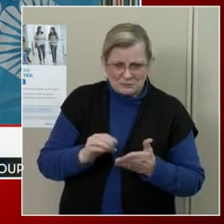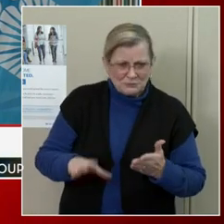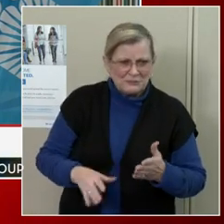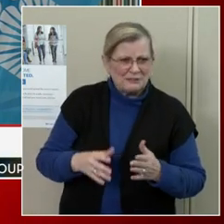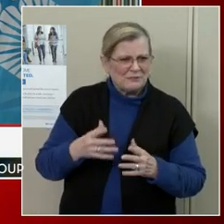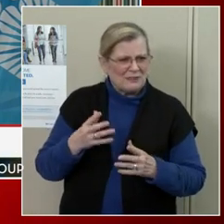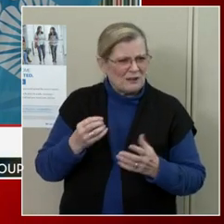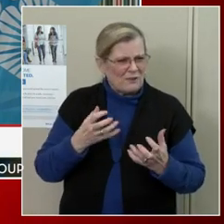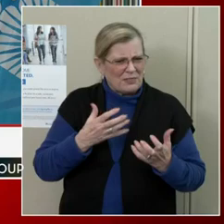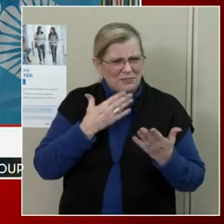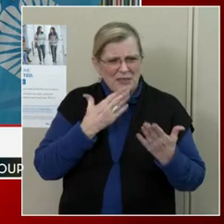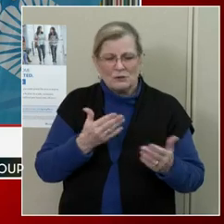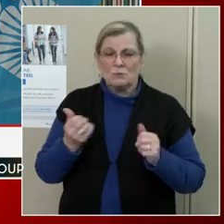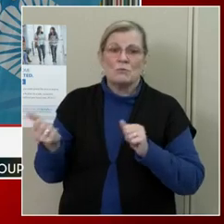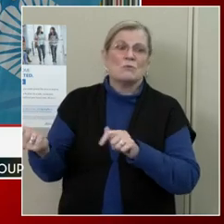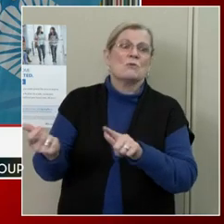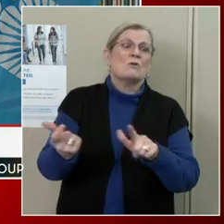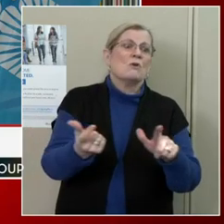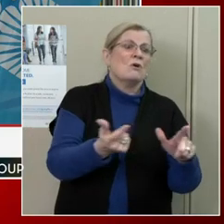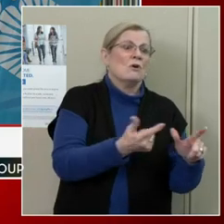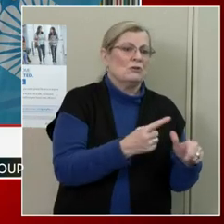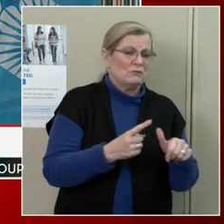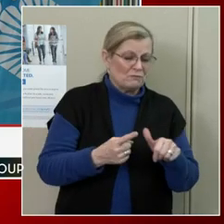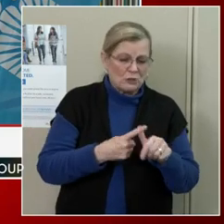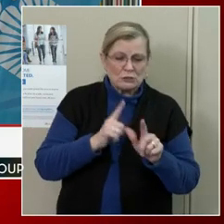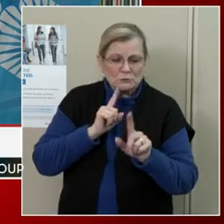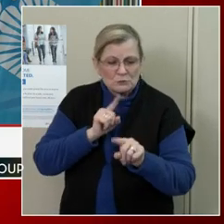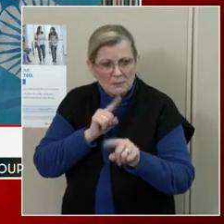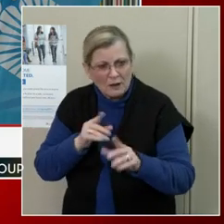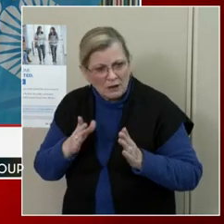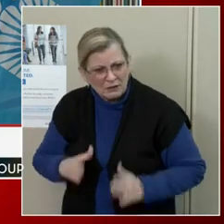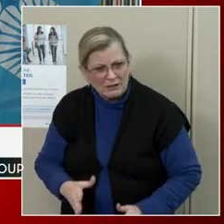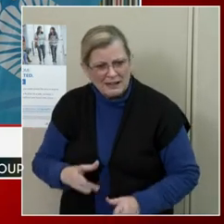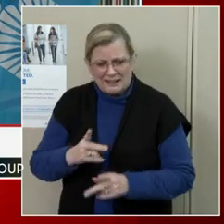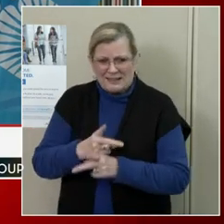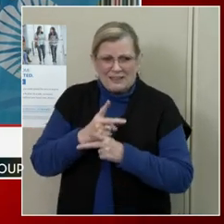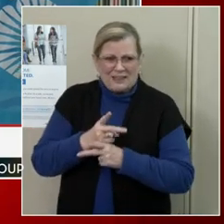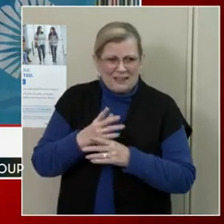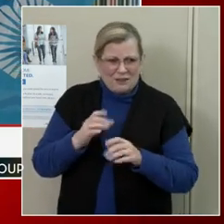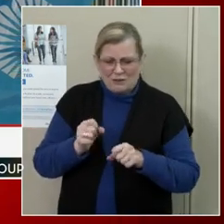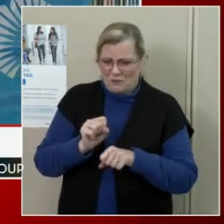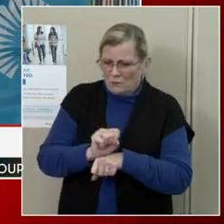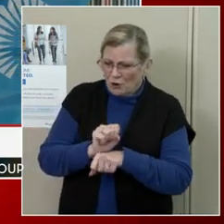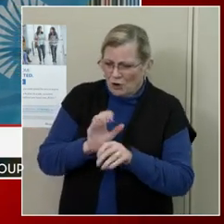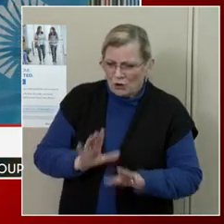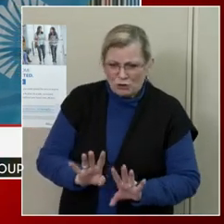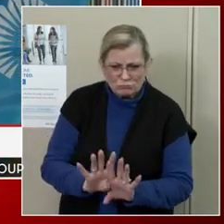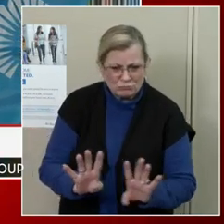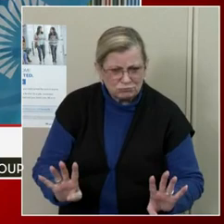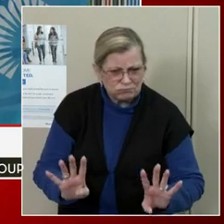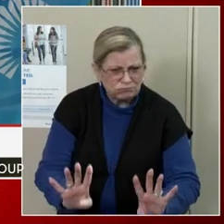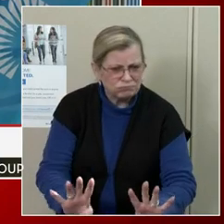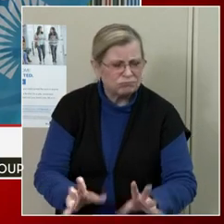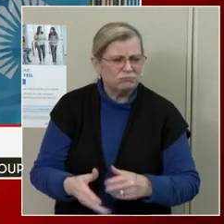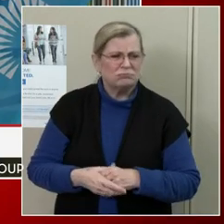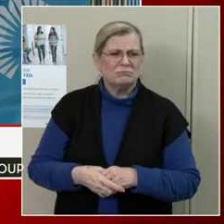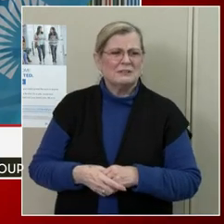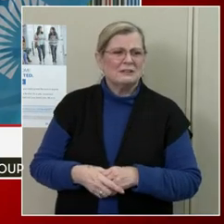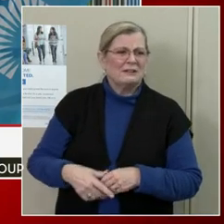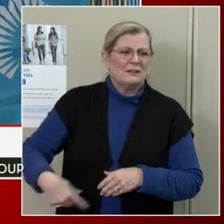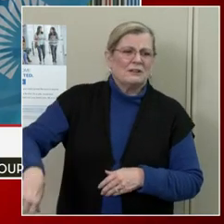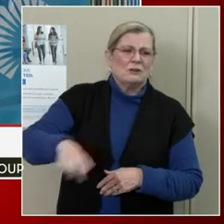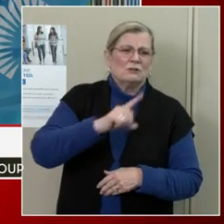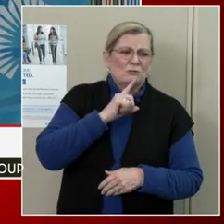first responders and all of our healthcare workers for putting themselves on the line, for transforming healthcare both within